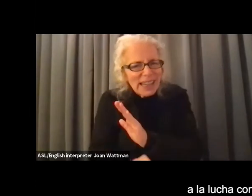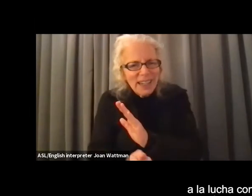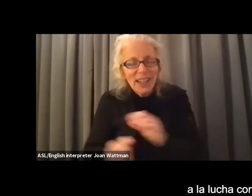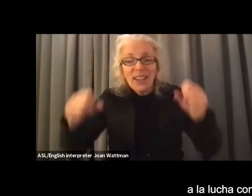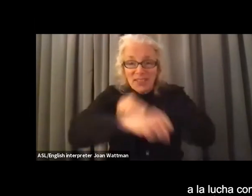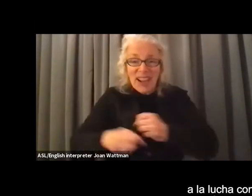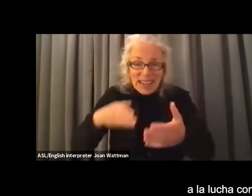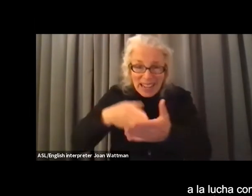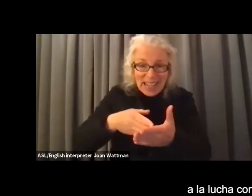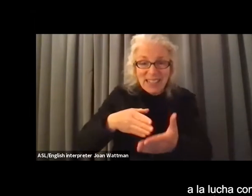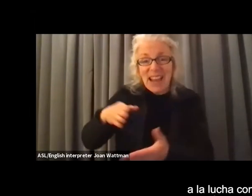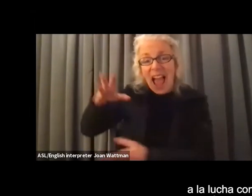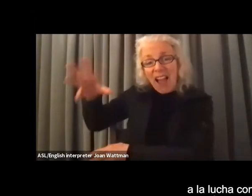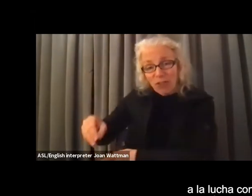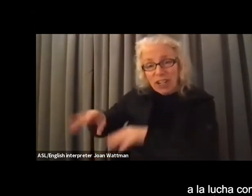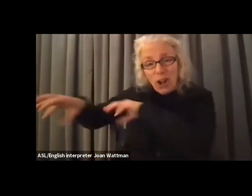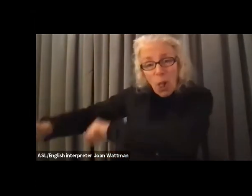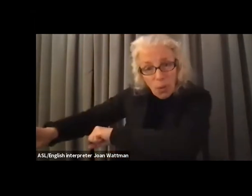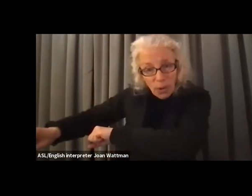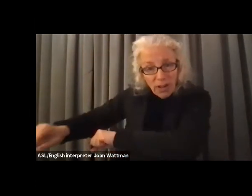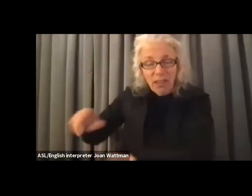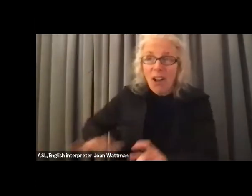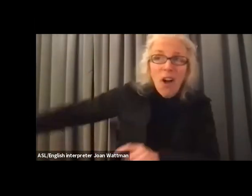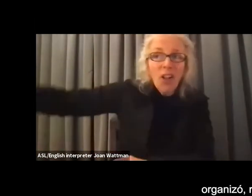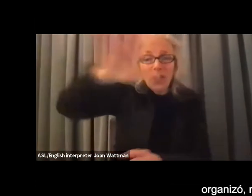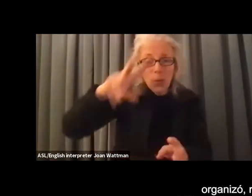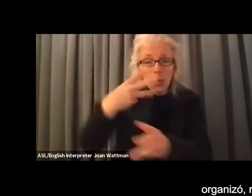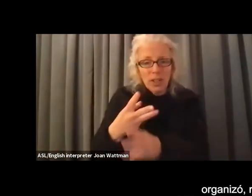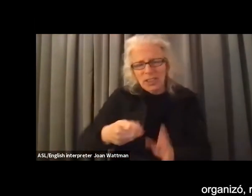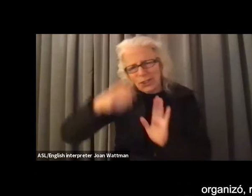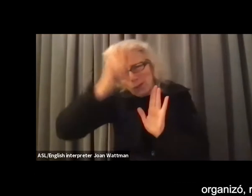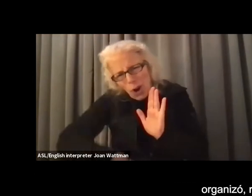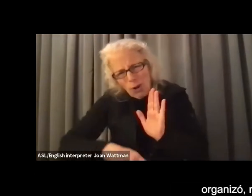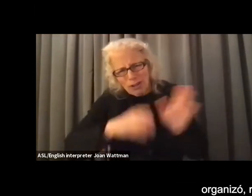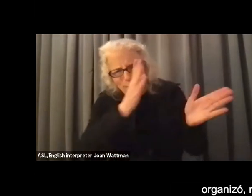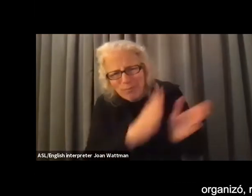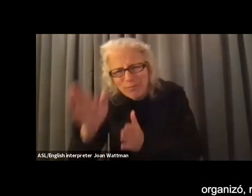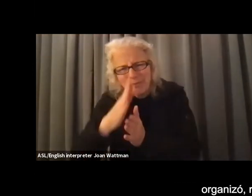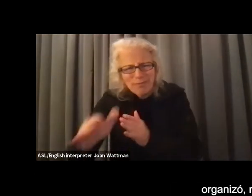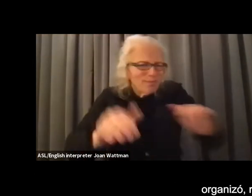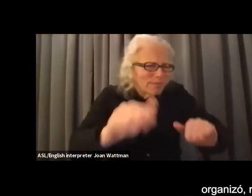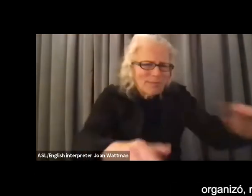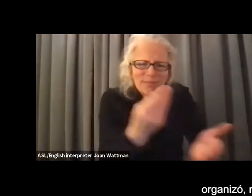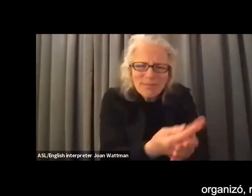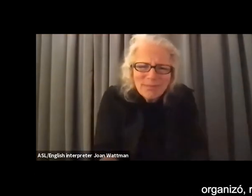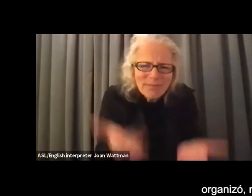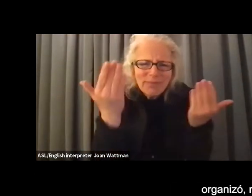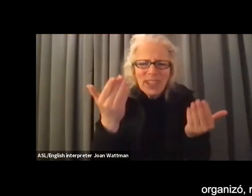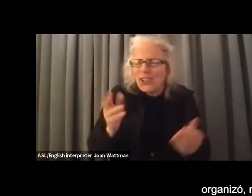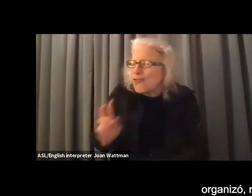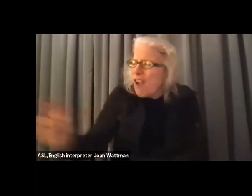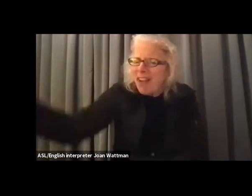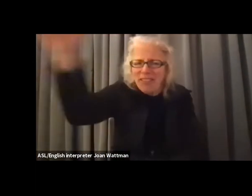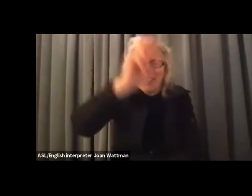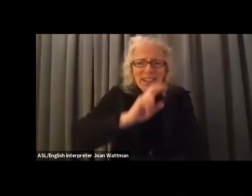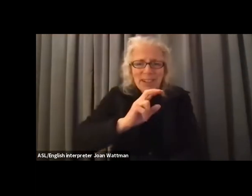against colonialism in Africa and around the world. She wrote, she organized, she raised funds, she traveled to every corner of the globe,